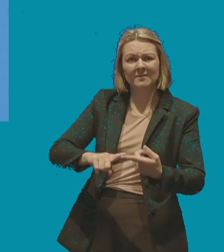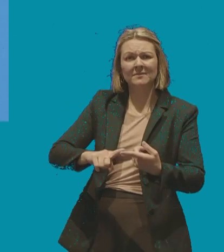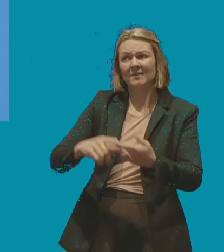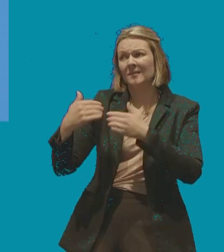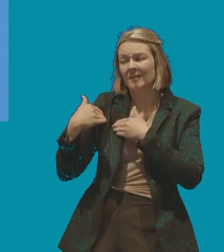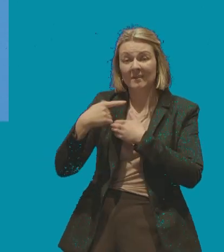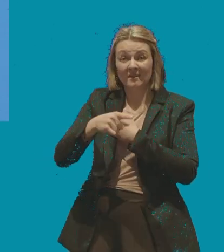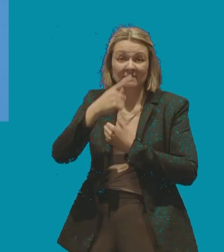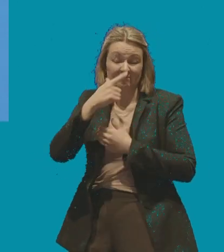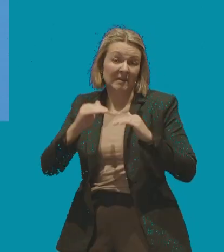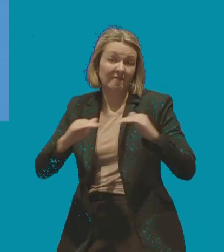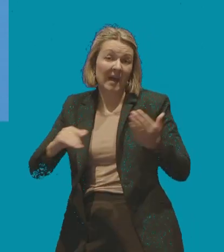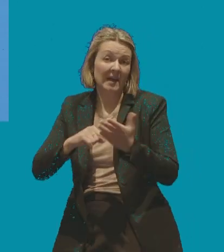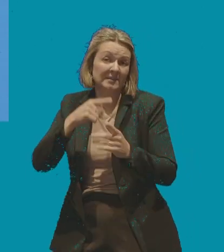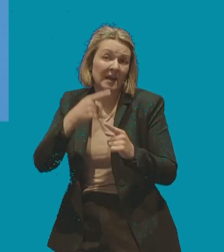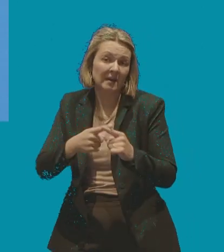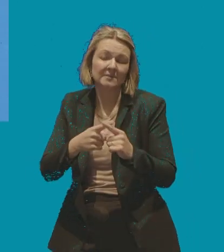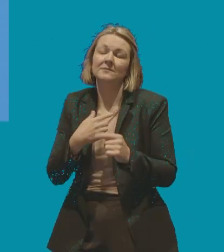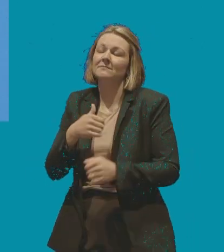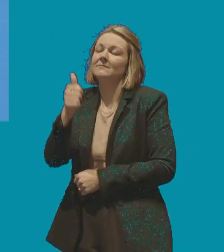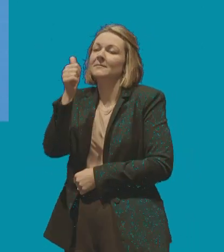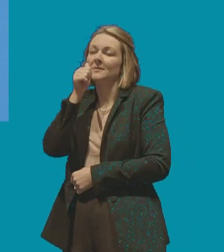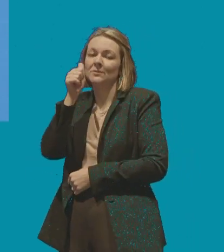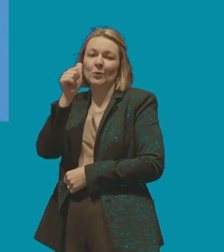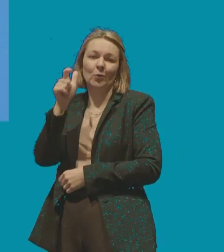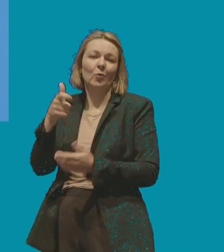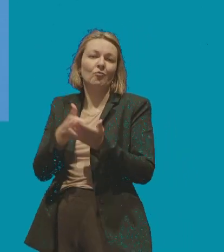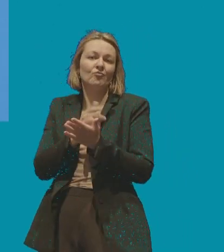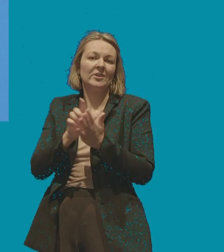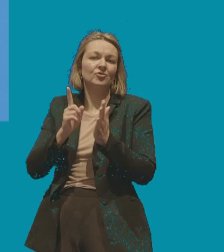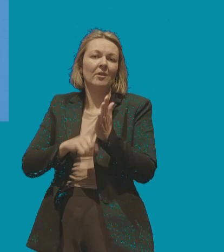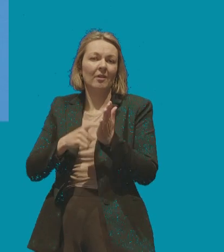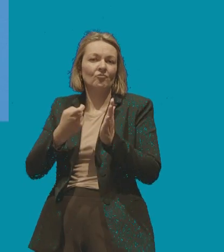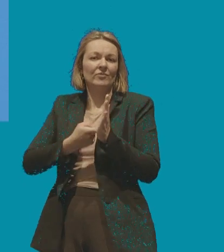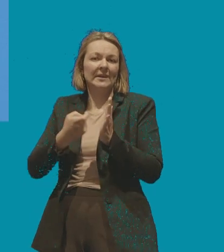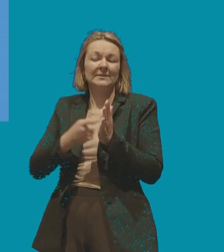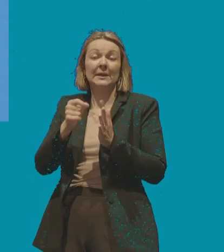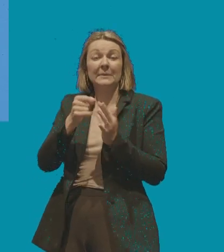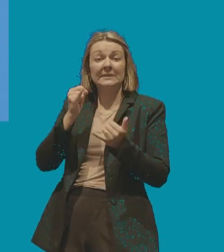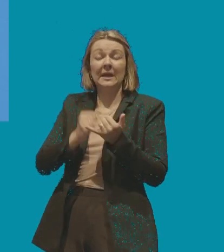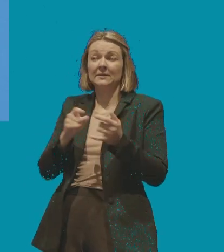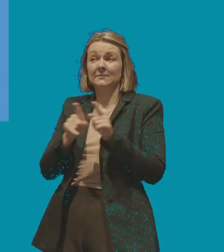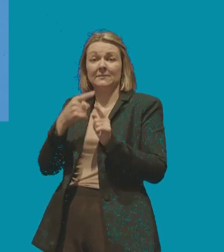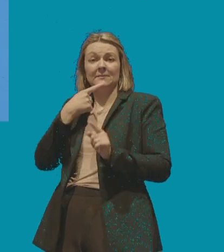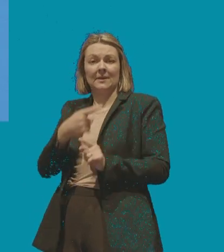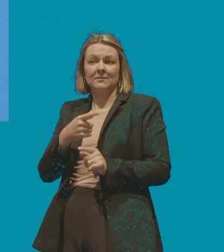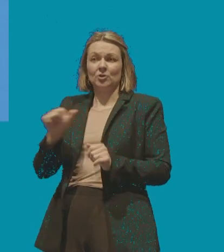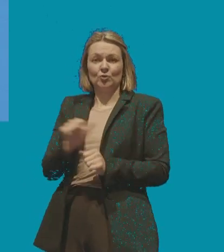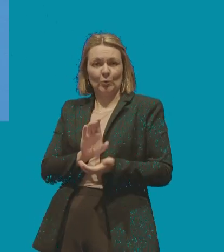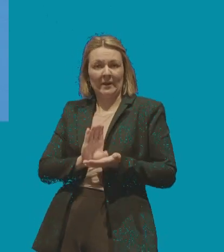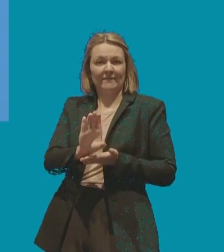fair taxes. Now, I am glad Rachel Reeves has heeded the TUC's call and PCS's call to invest more